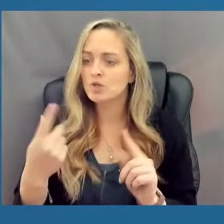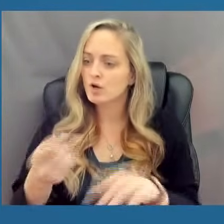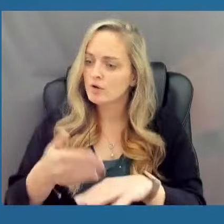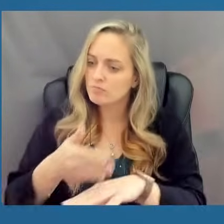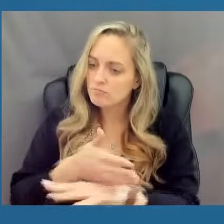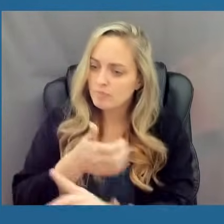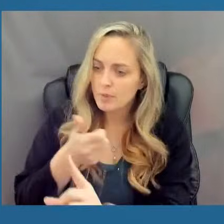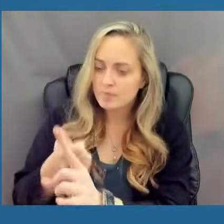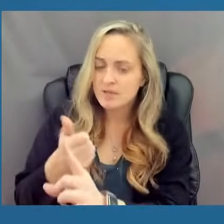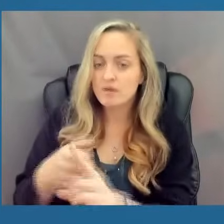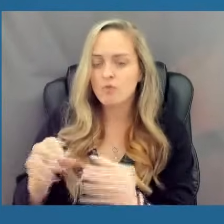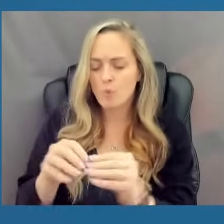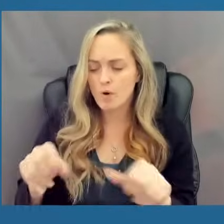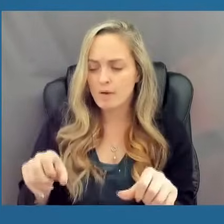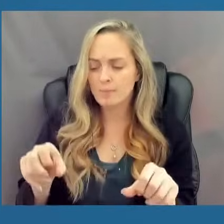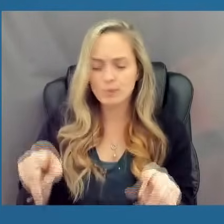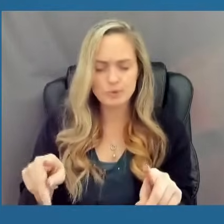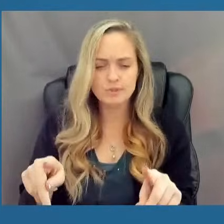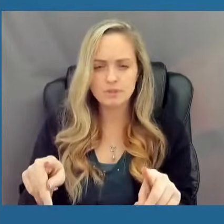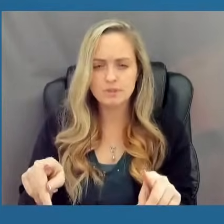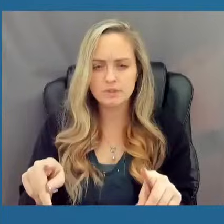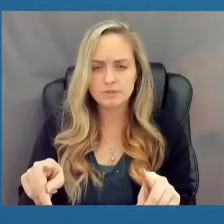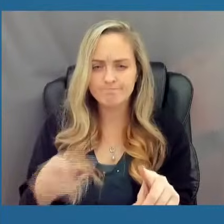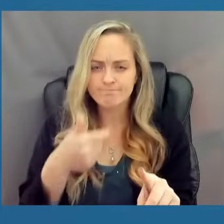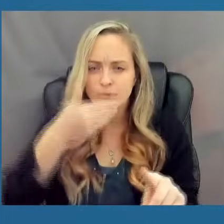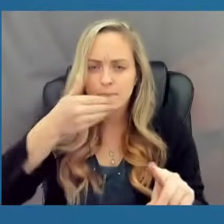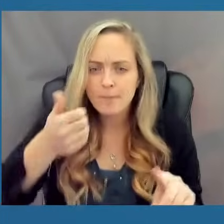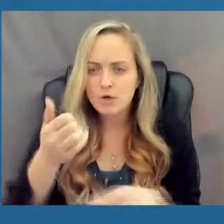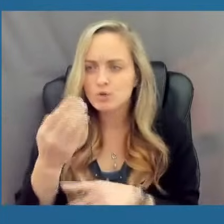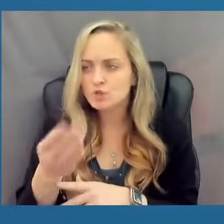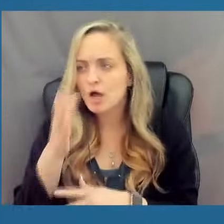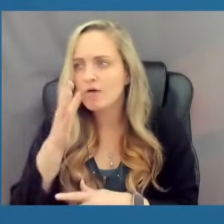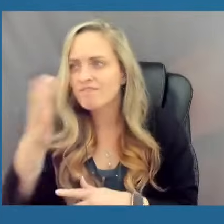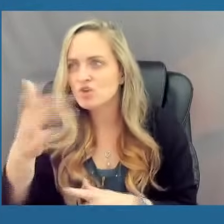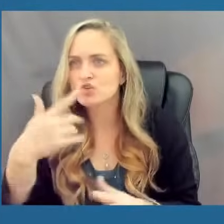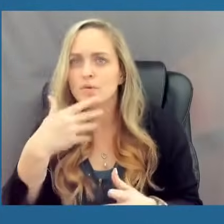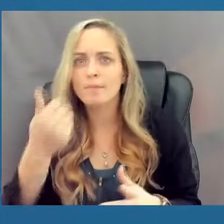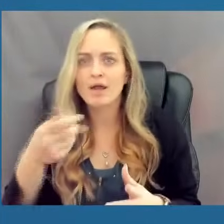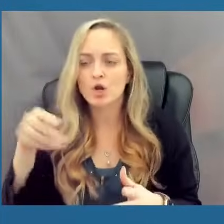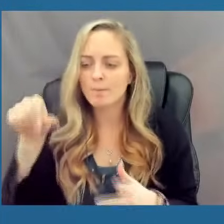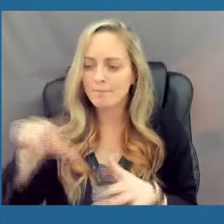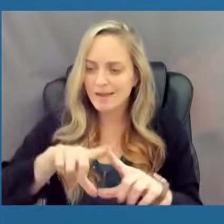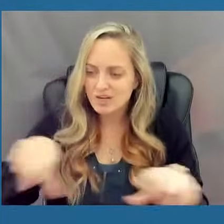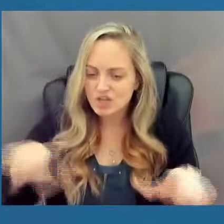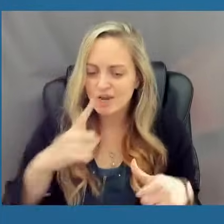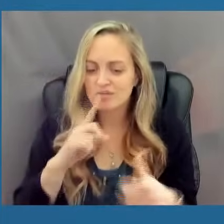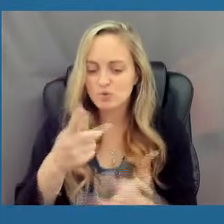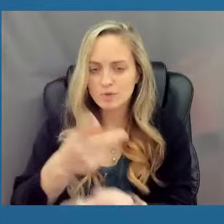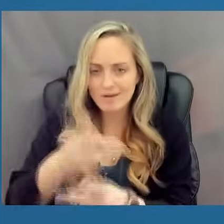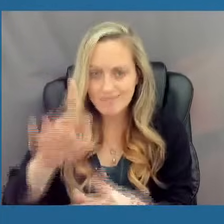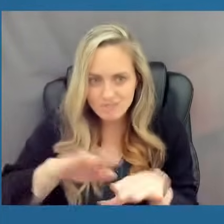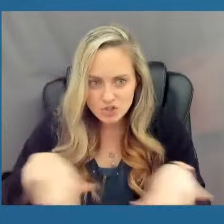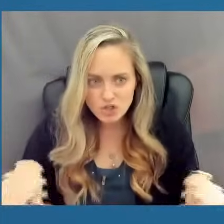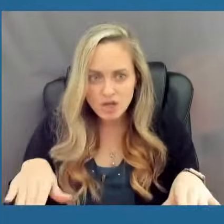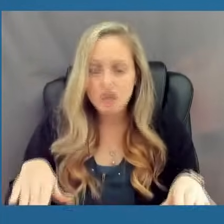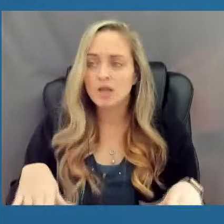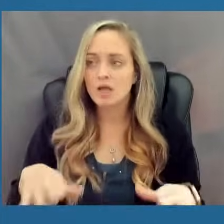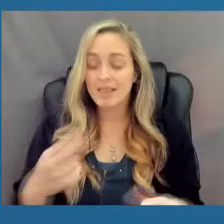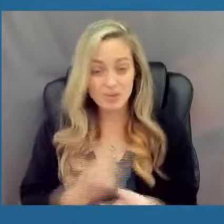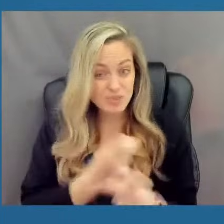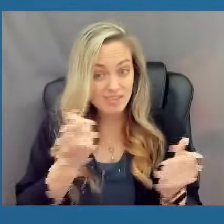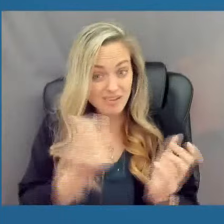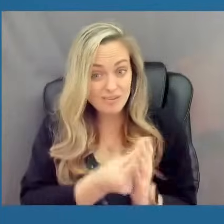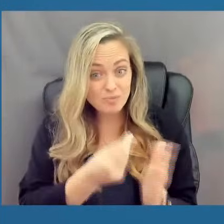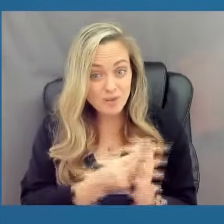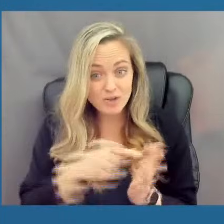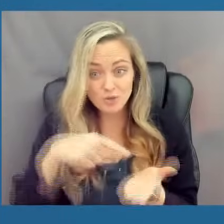get more of an opportunity and have a better job with a better paycheck to take care of a child, but they spend so much of that paycheck on